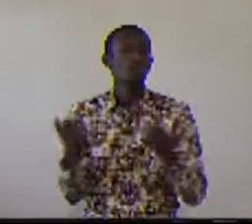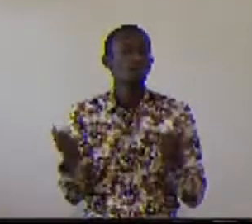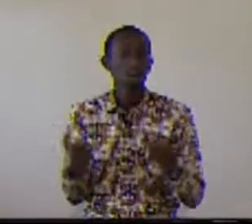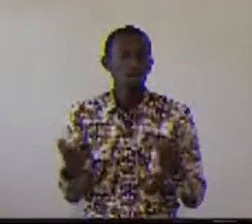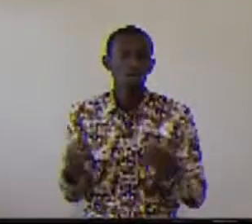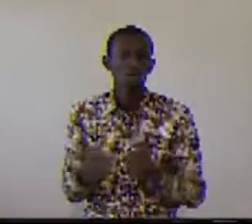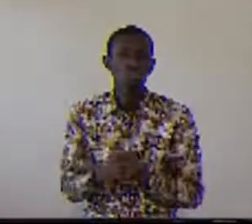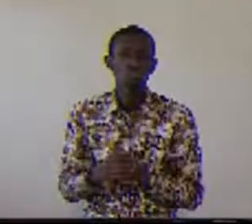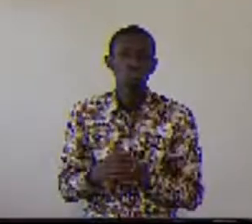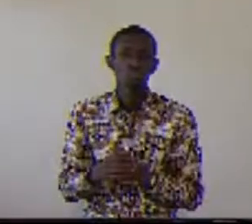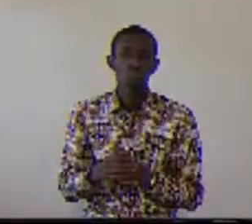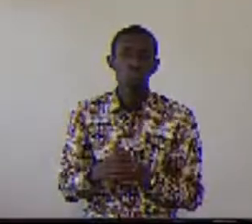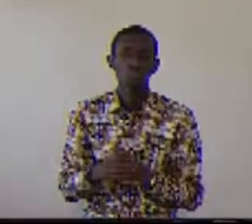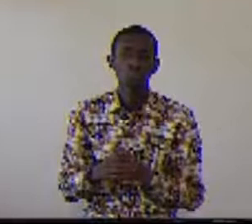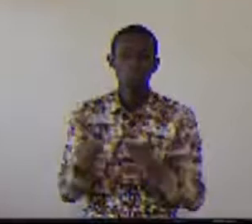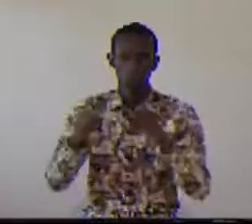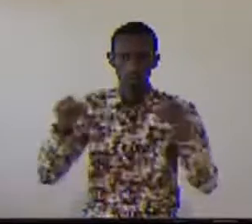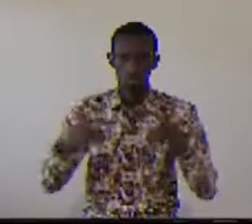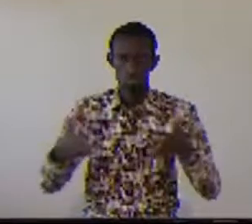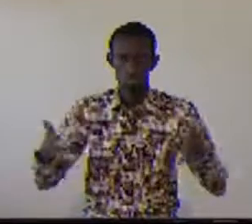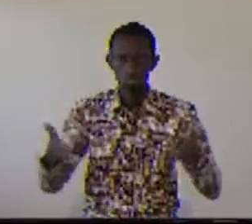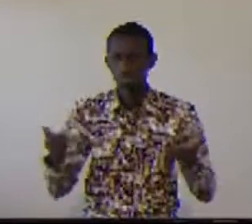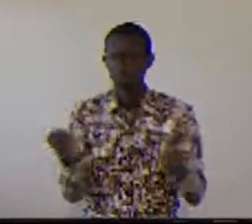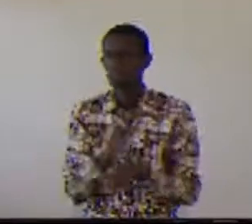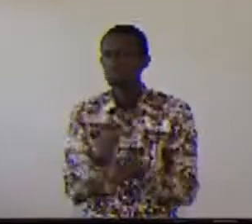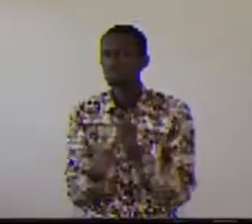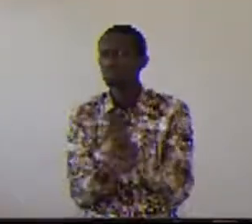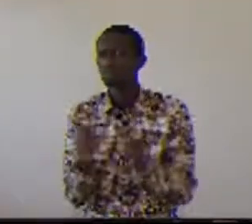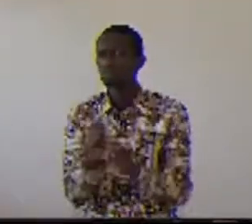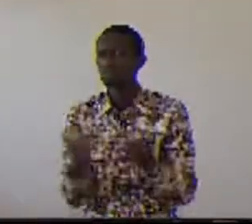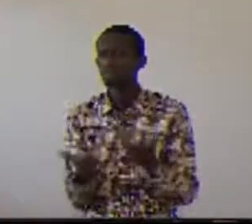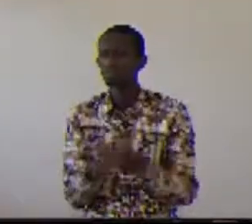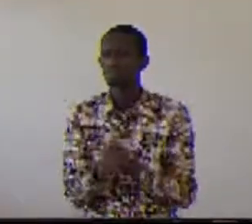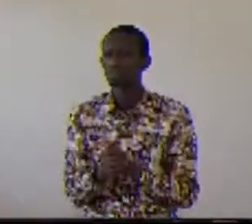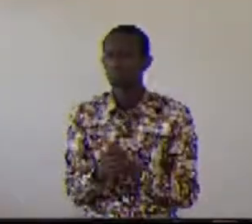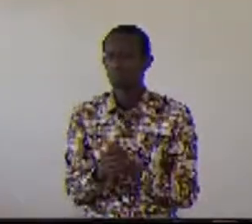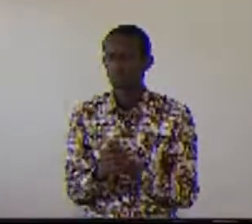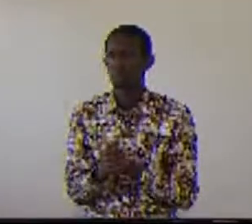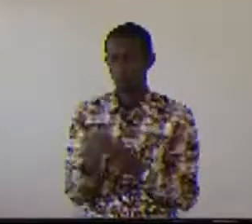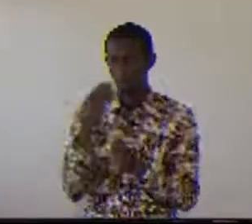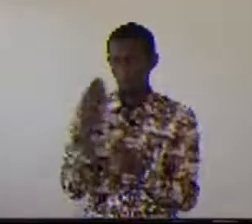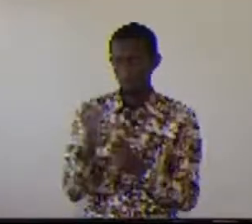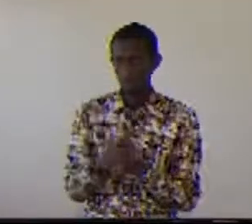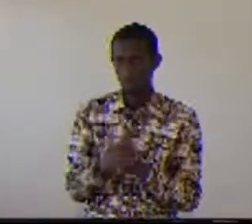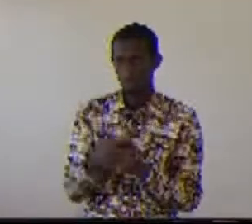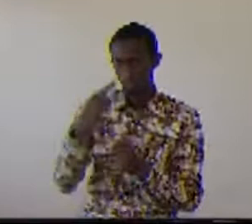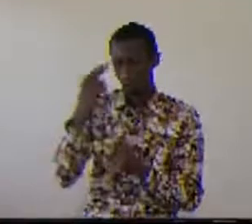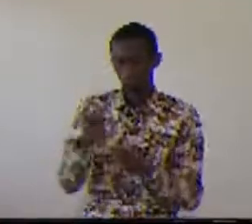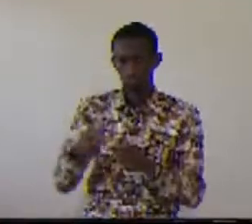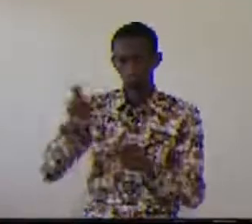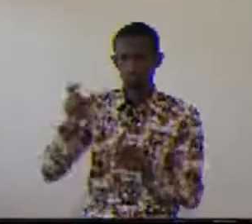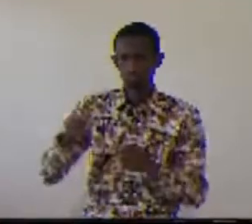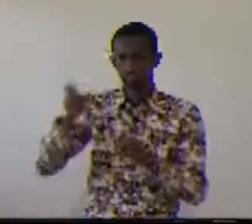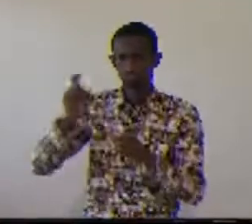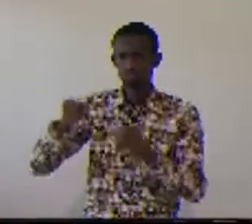group? It increases. And as it increases, the intermolecular forces will become